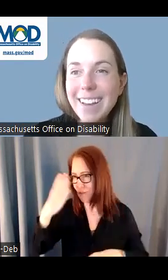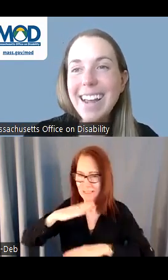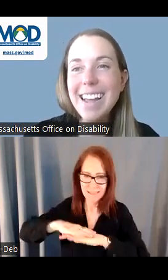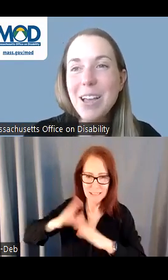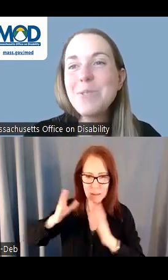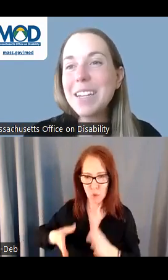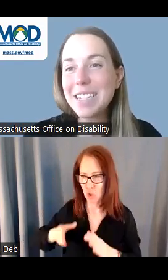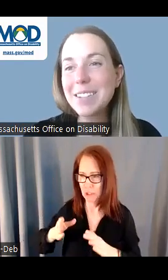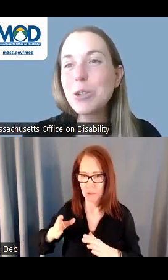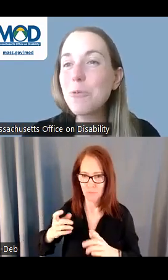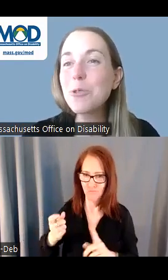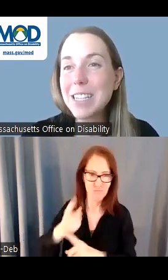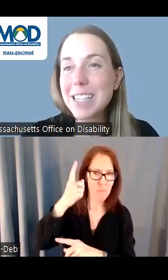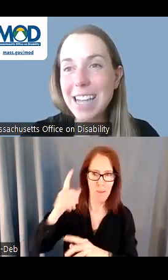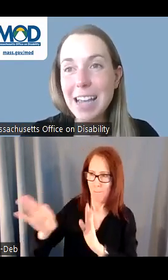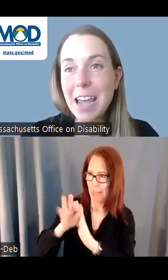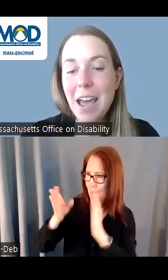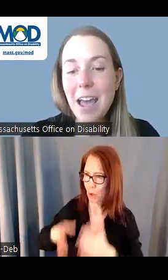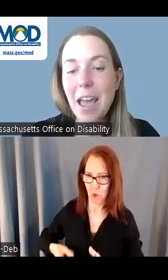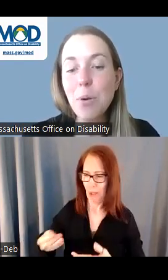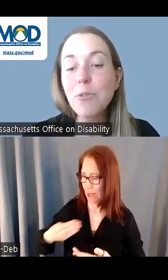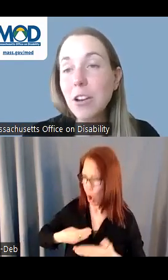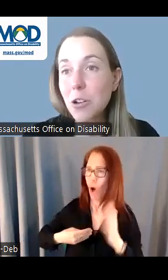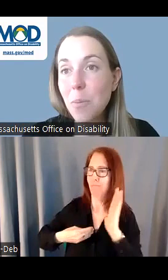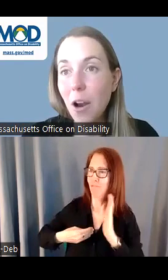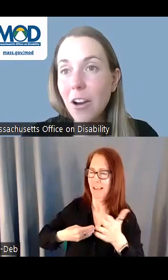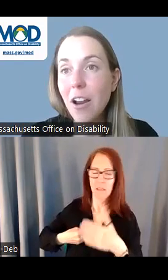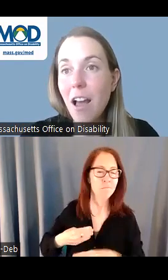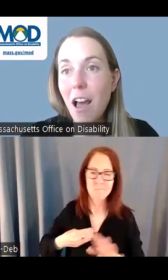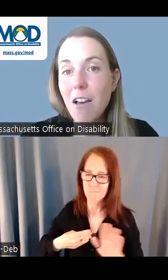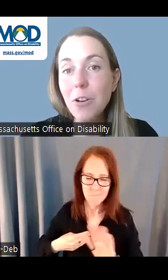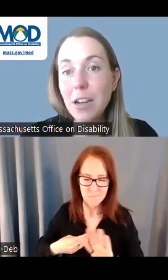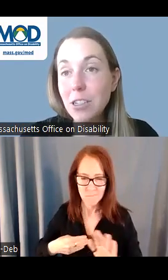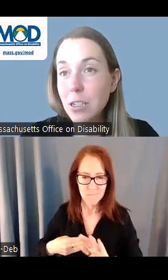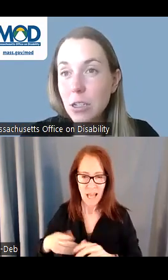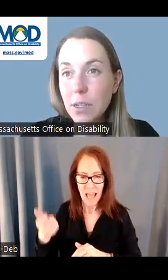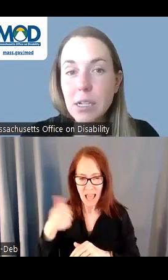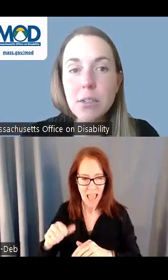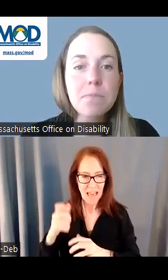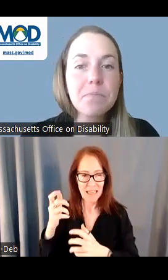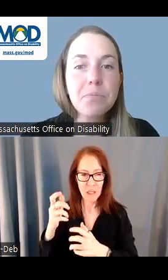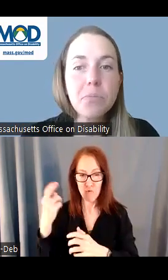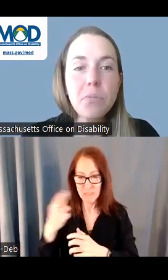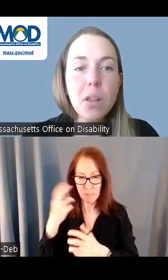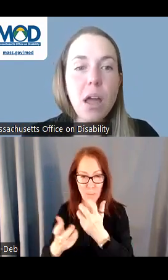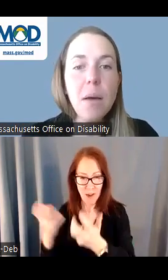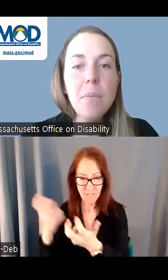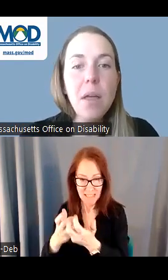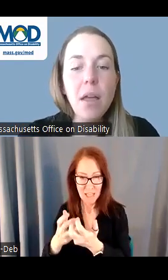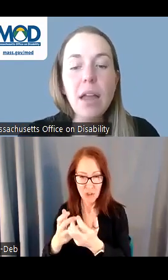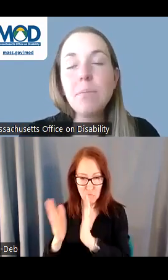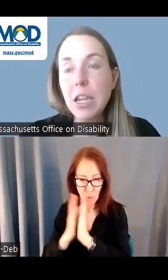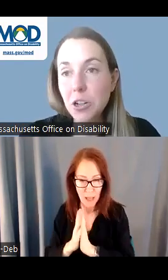randomly. You need to sort of treat this as a professional part of your agency's services.